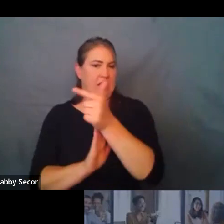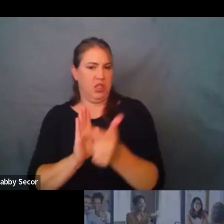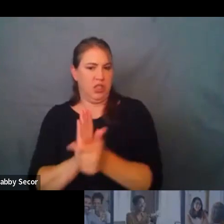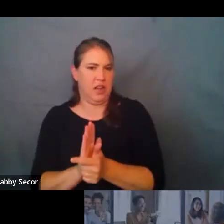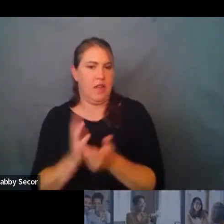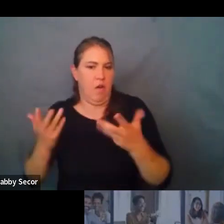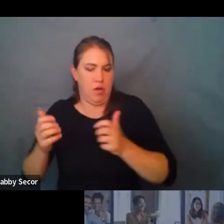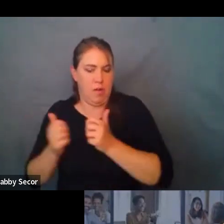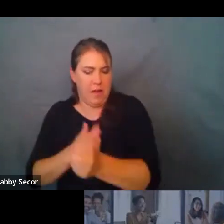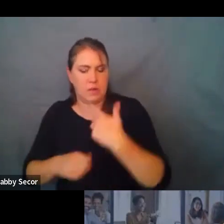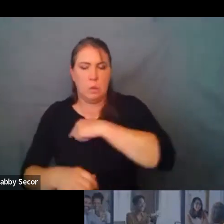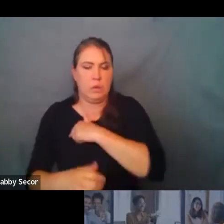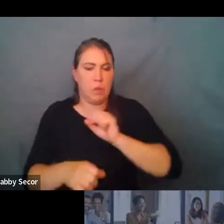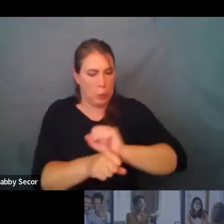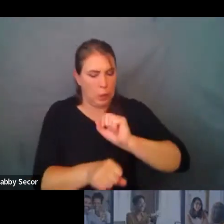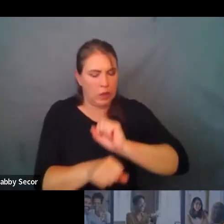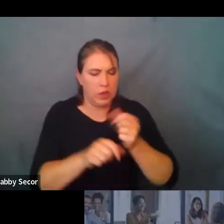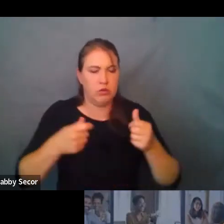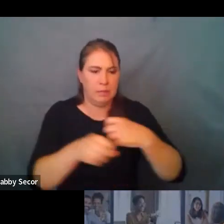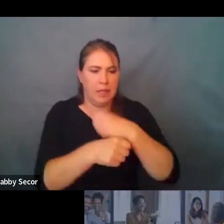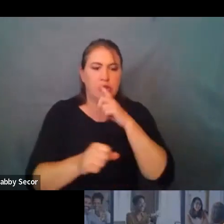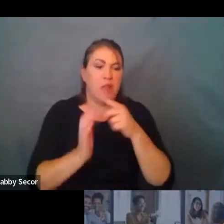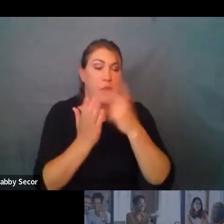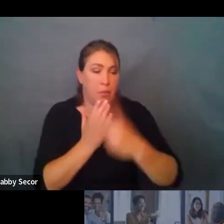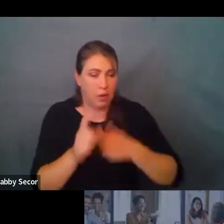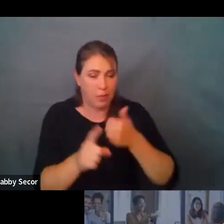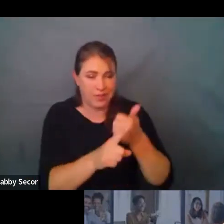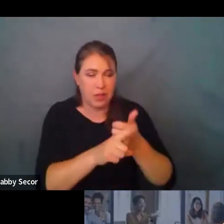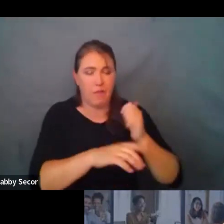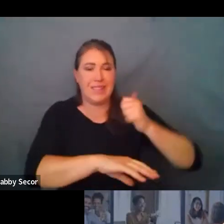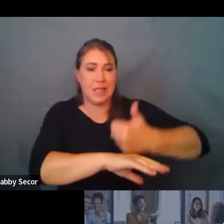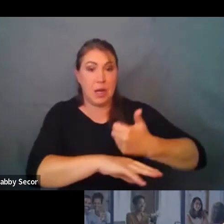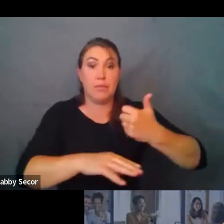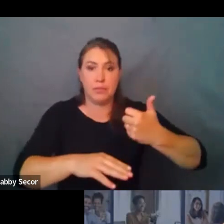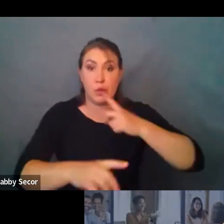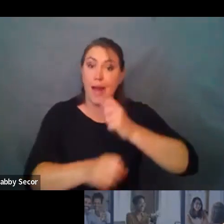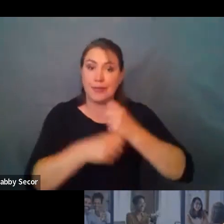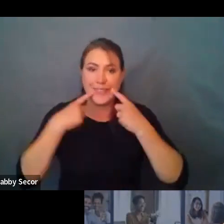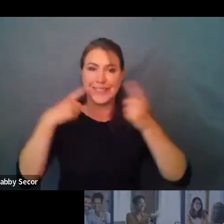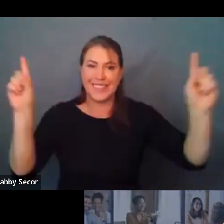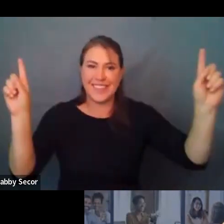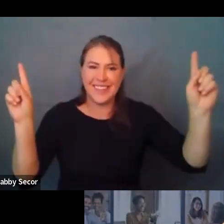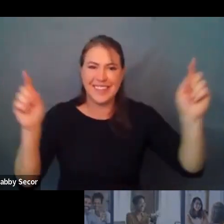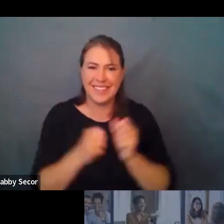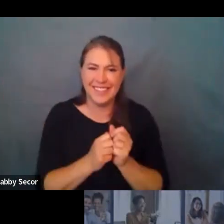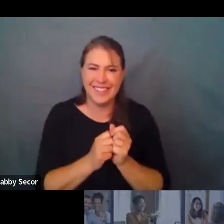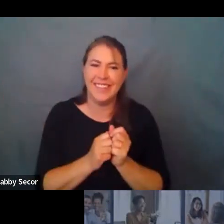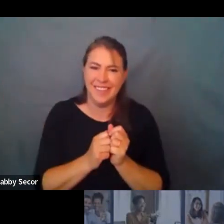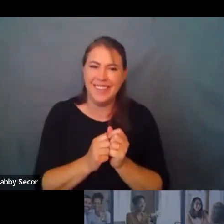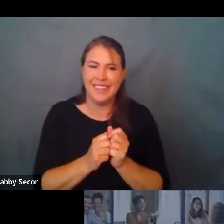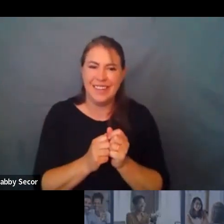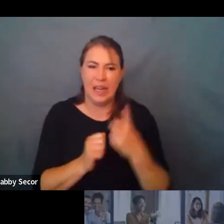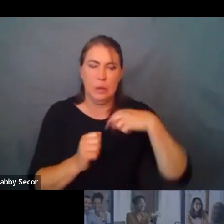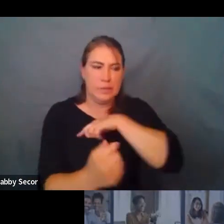been working to try to kind of make sure that the program was set up to succeed. And we spoke